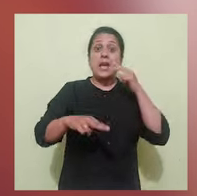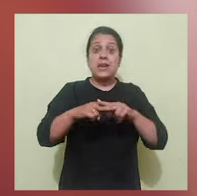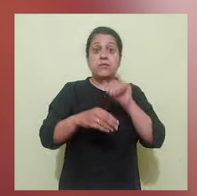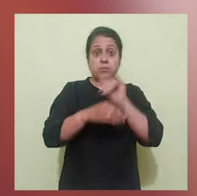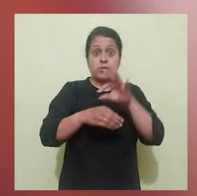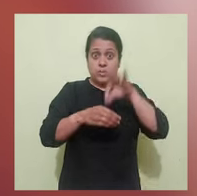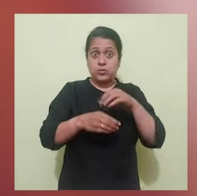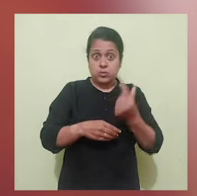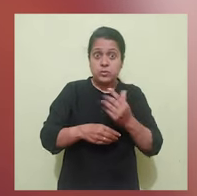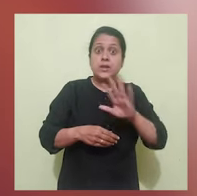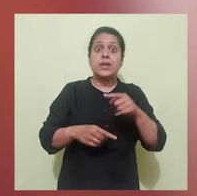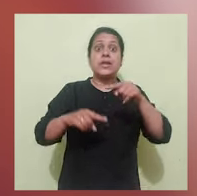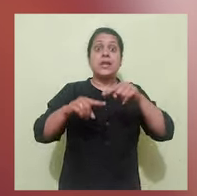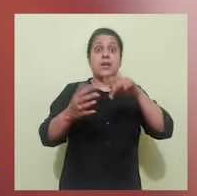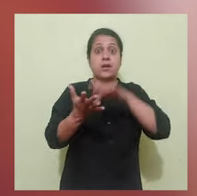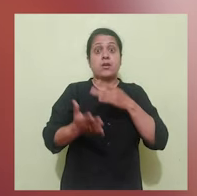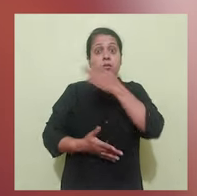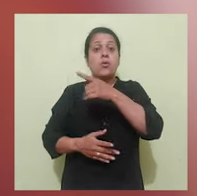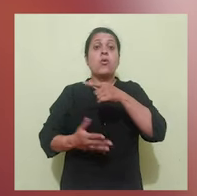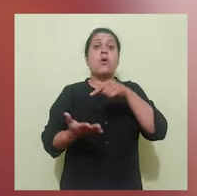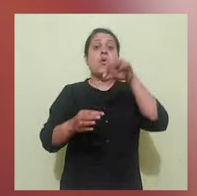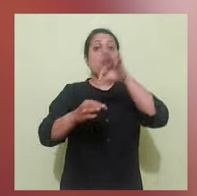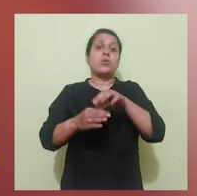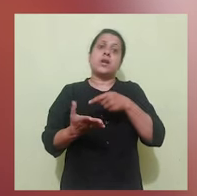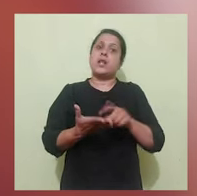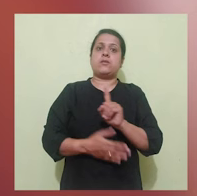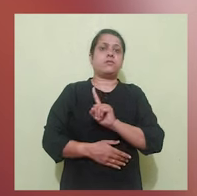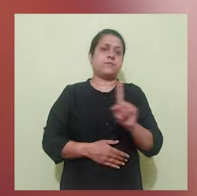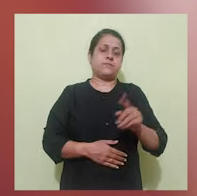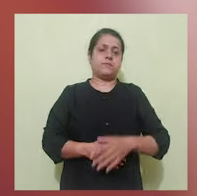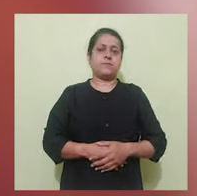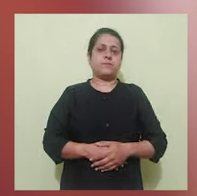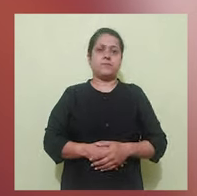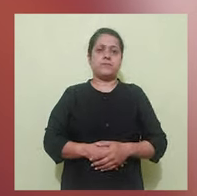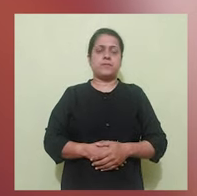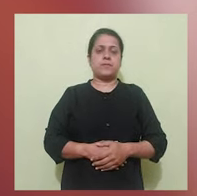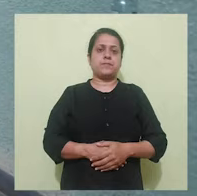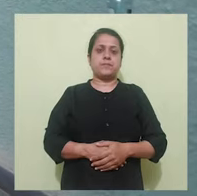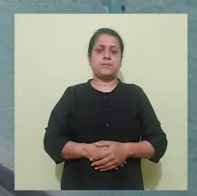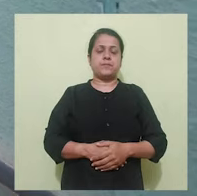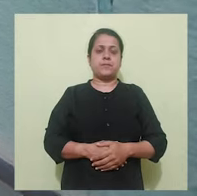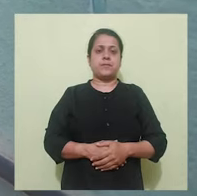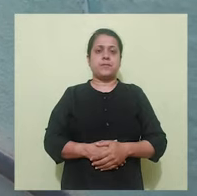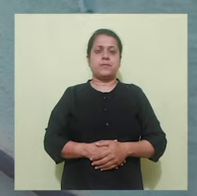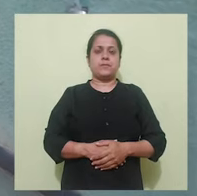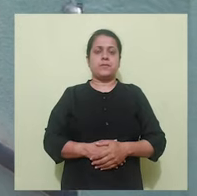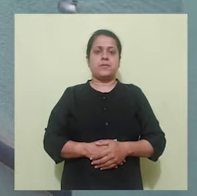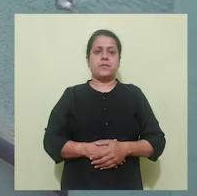If you choose postal ballot, you cannot cast your vote at the polling booth.